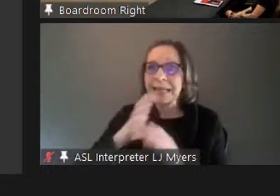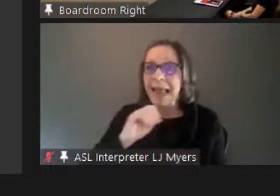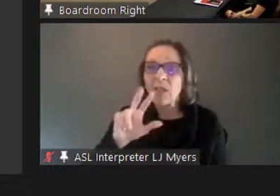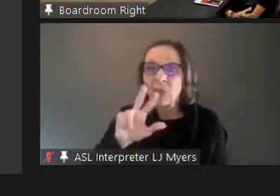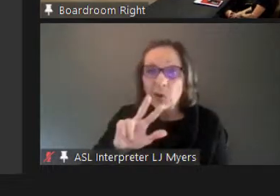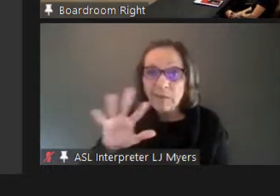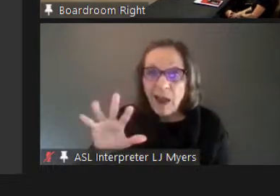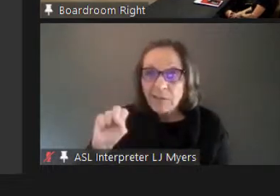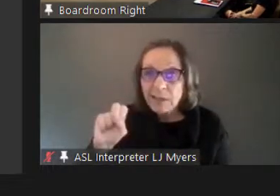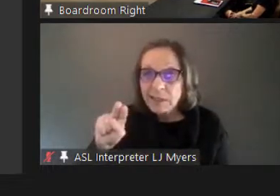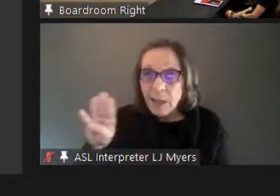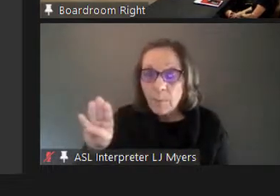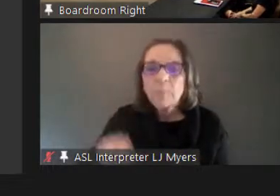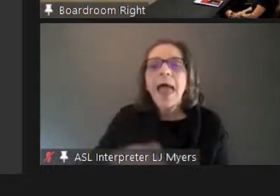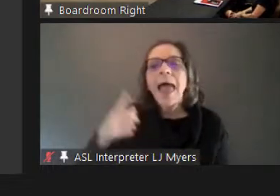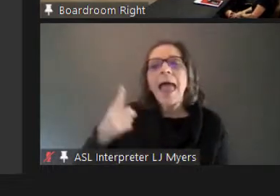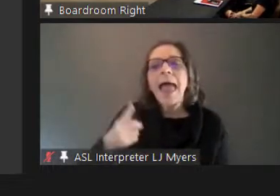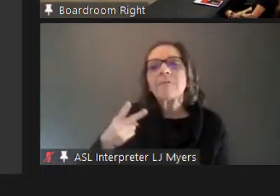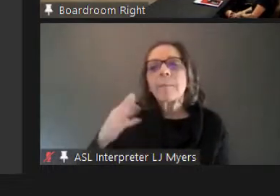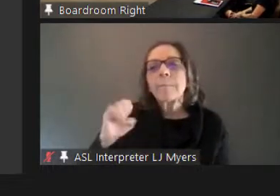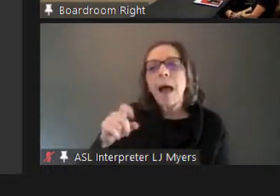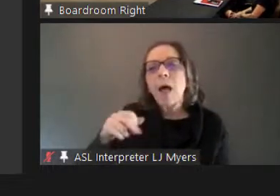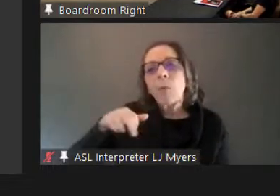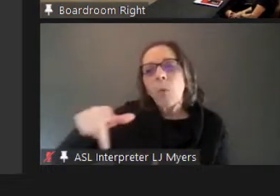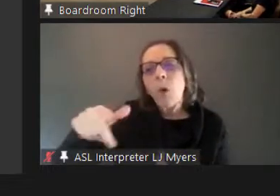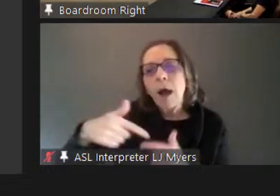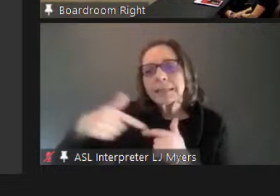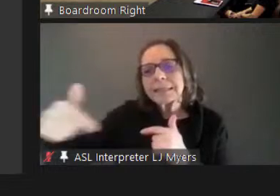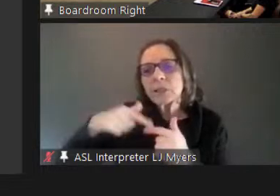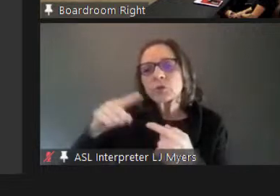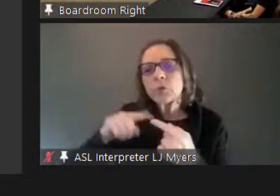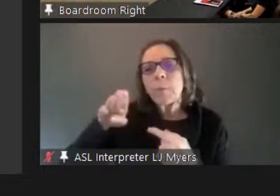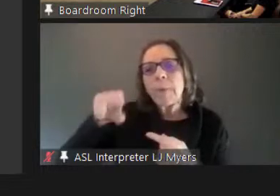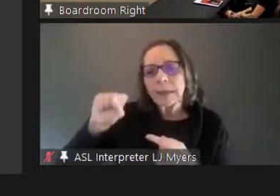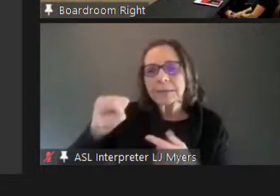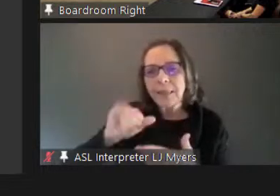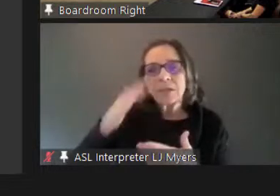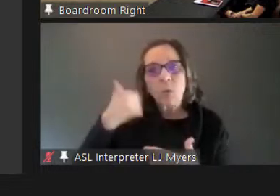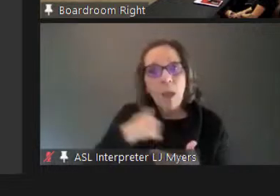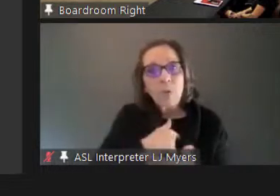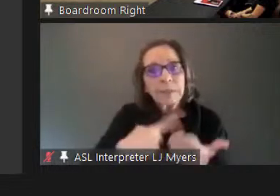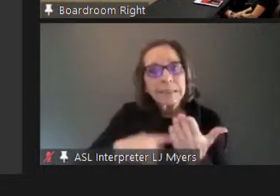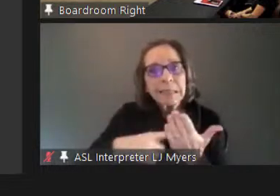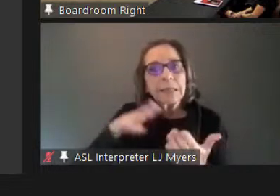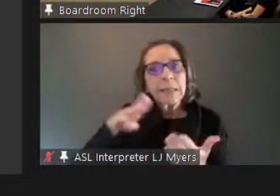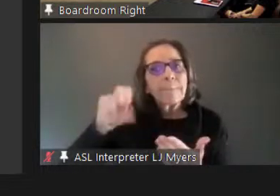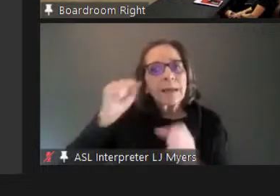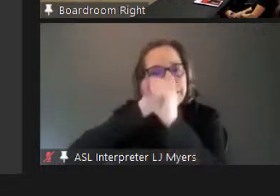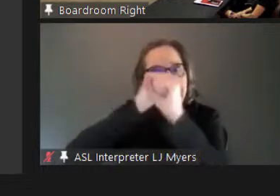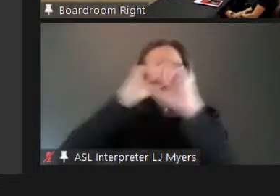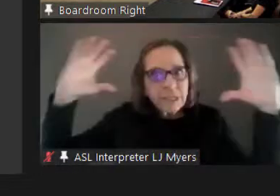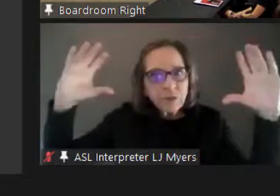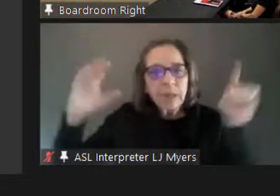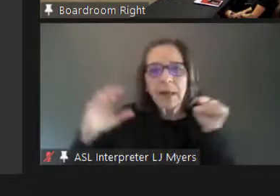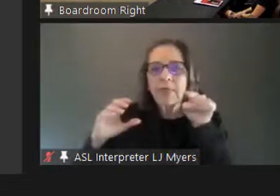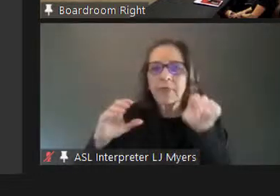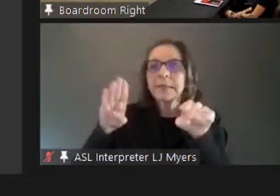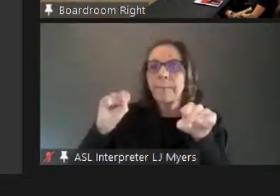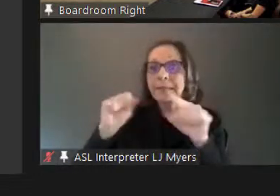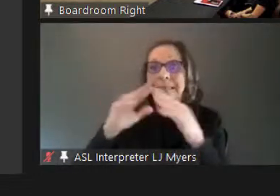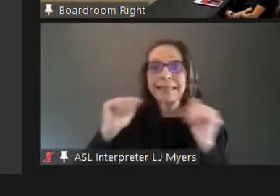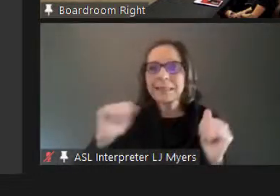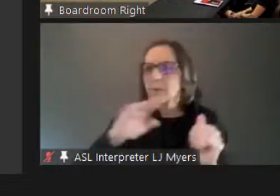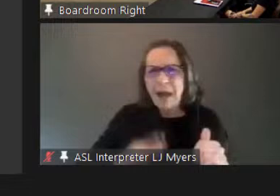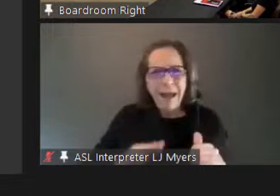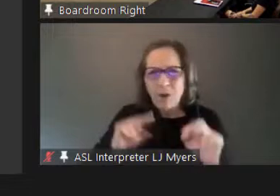is that half-mile walk distance to our bus grid. It's why we're looking at bus vision. We're actually looking at the bus system here in a way that we